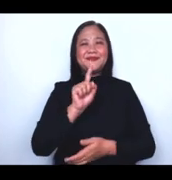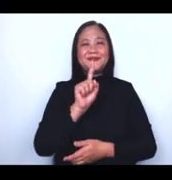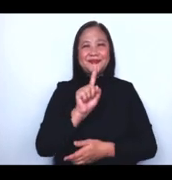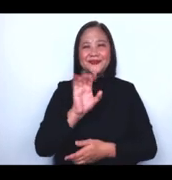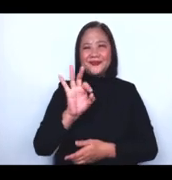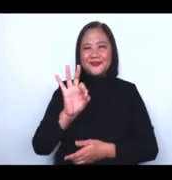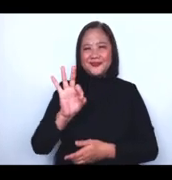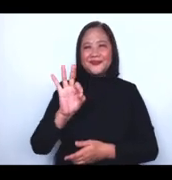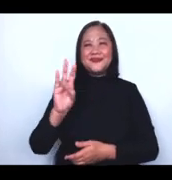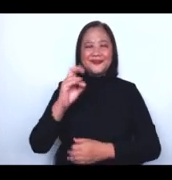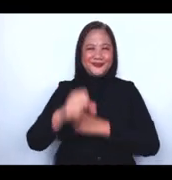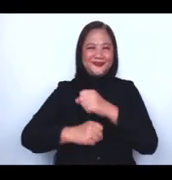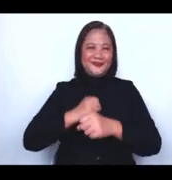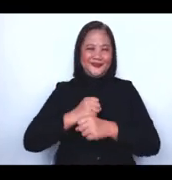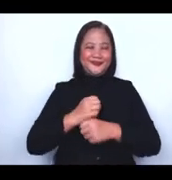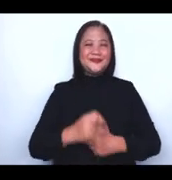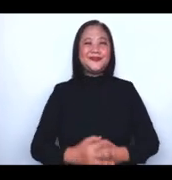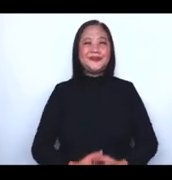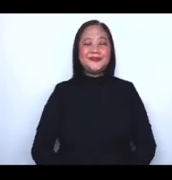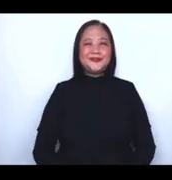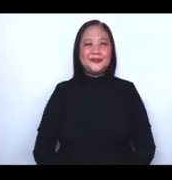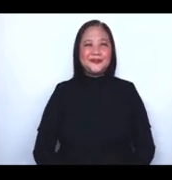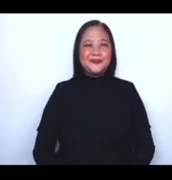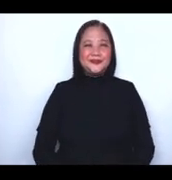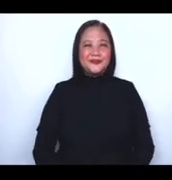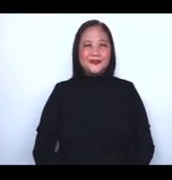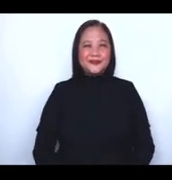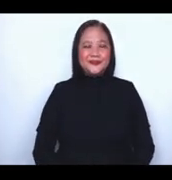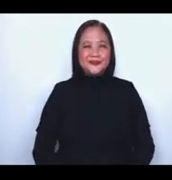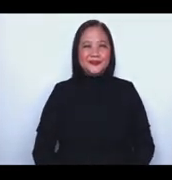in 1997.